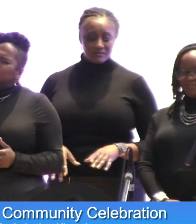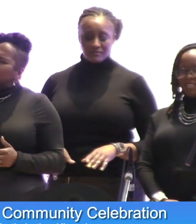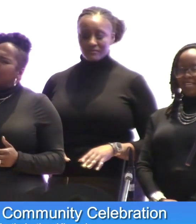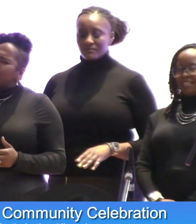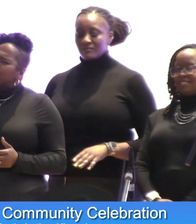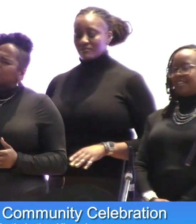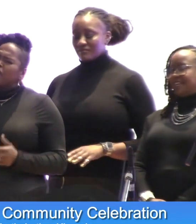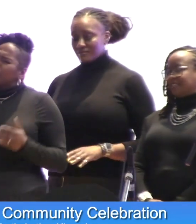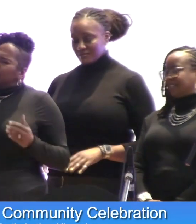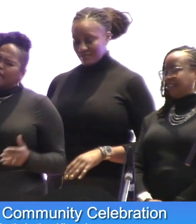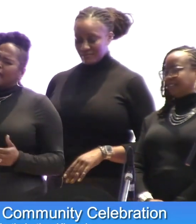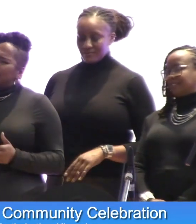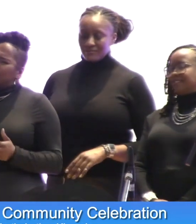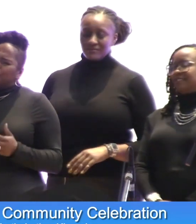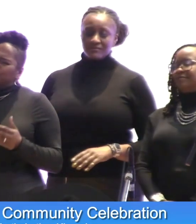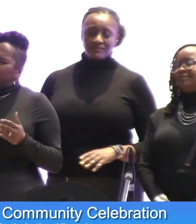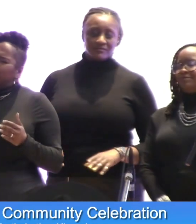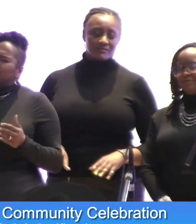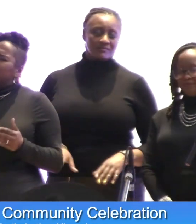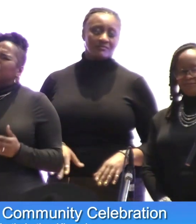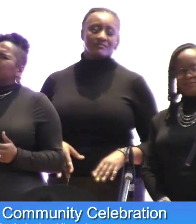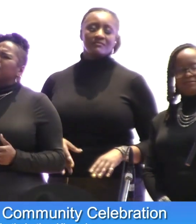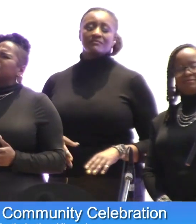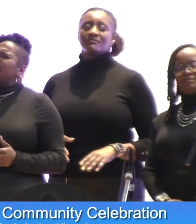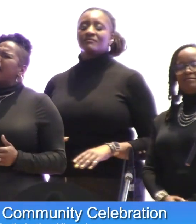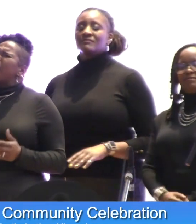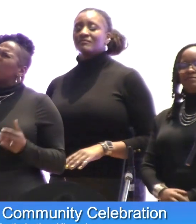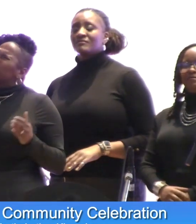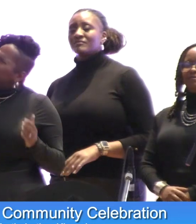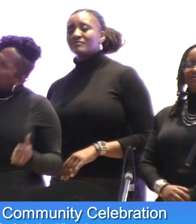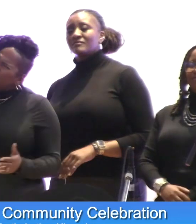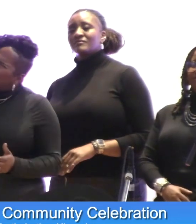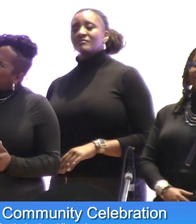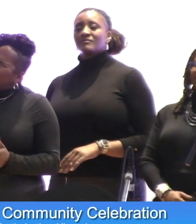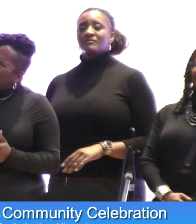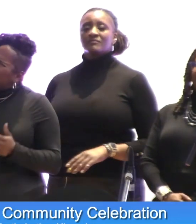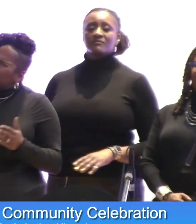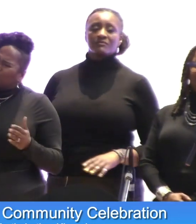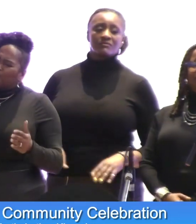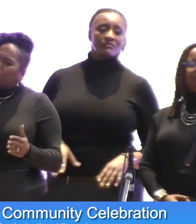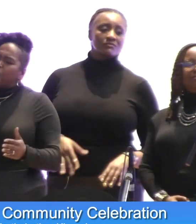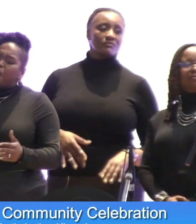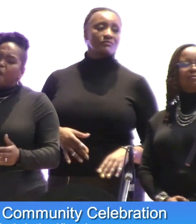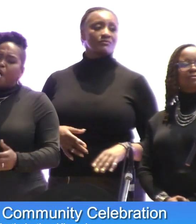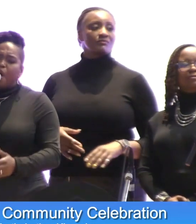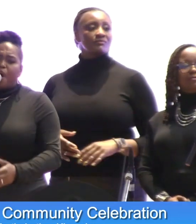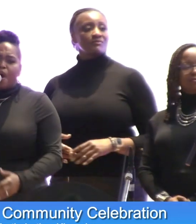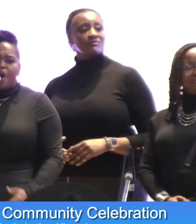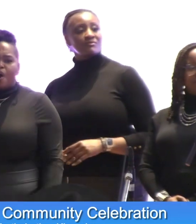listening skies. Let it resound loud as the